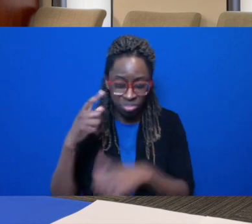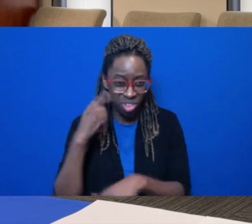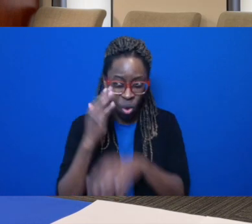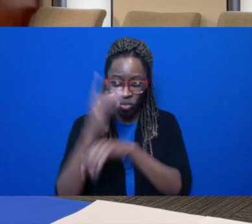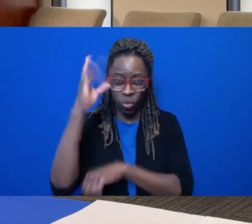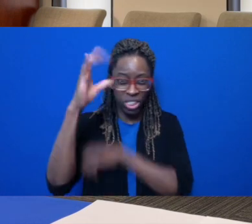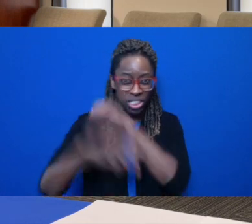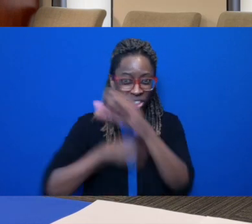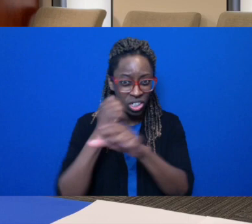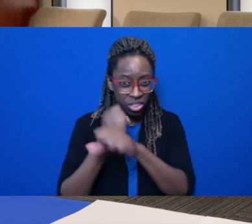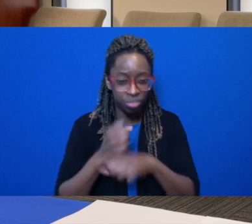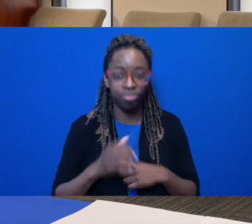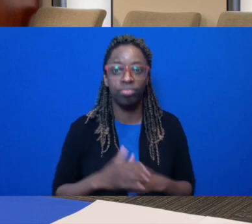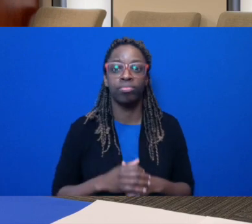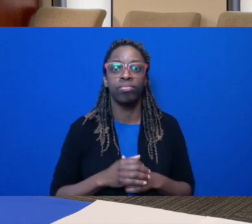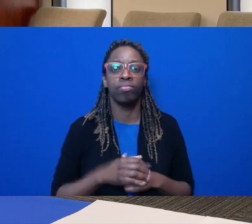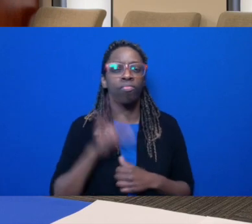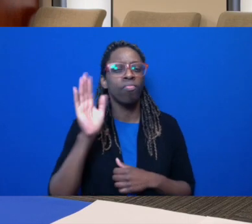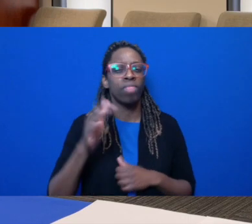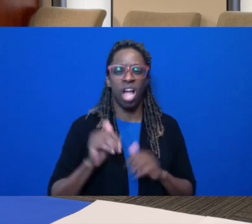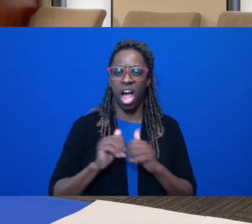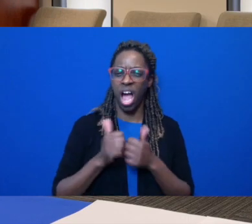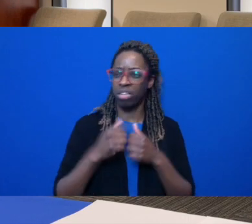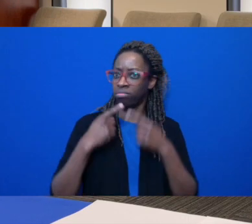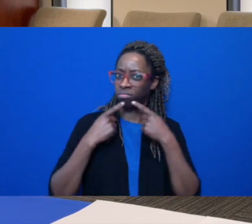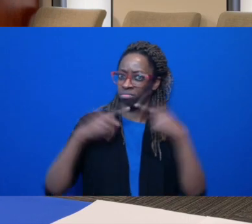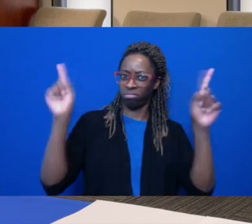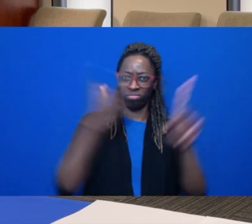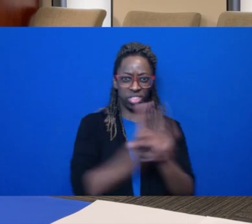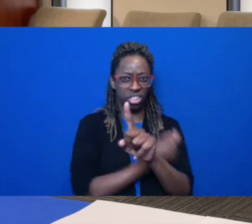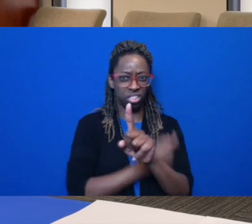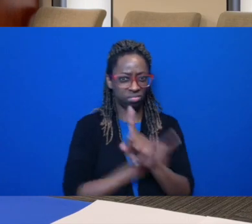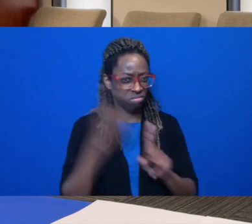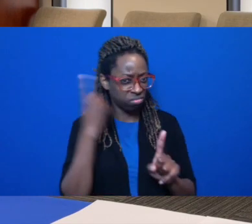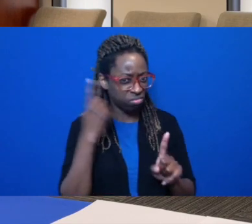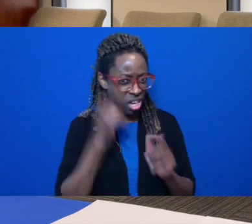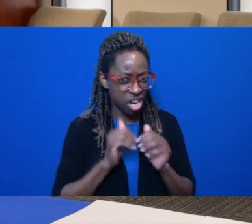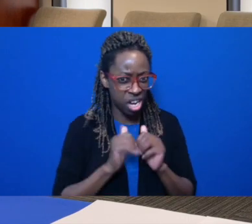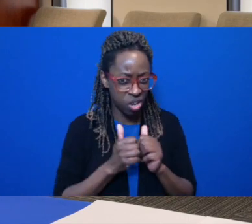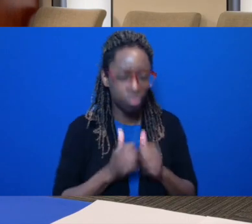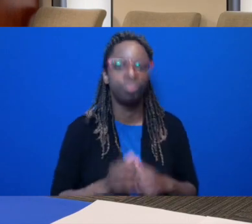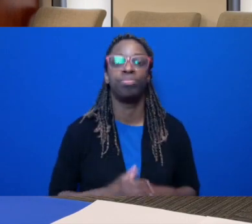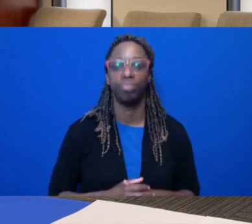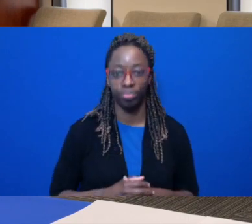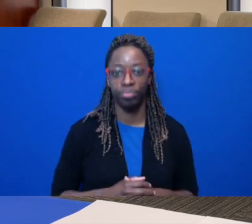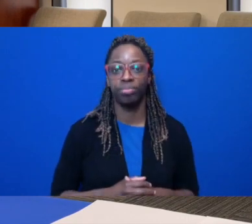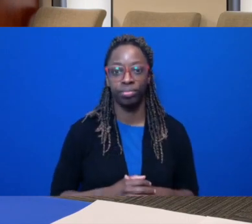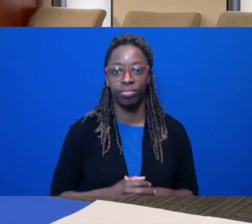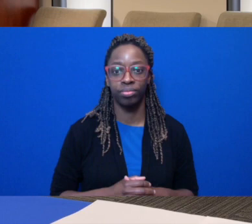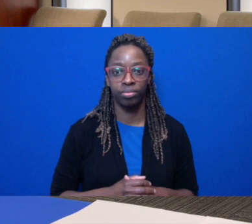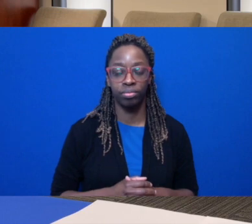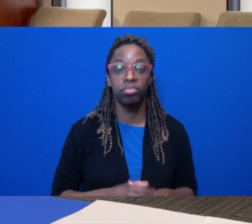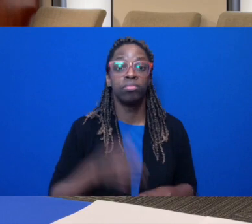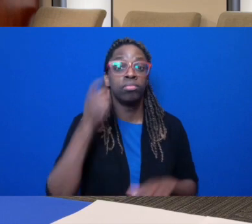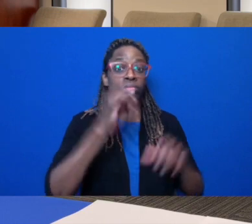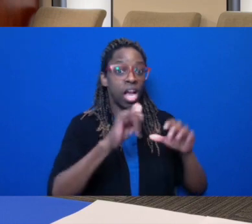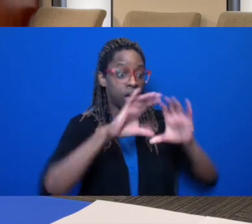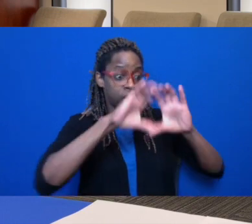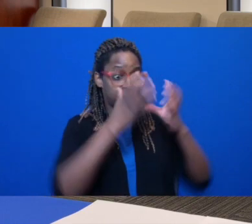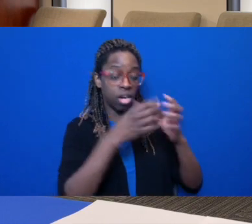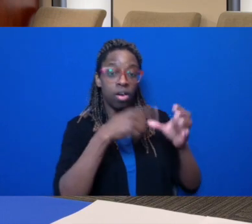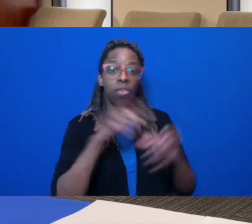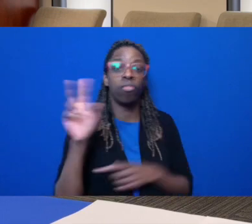piece of either a virus or a bacteria to a person, a piece of the virus or bacteria that's not live, that's not going to cause